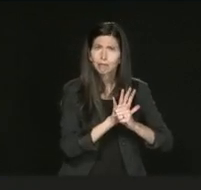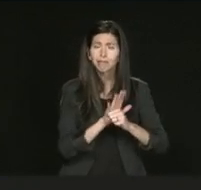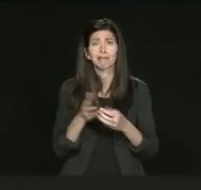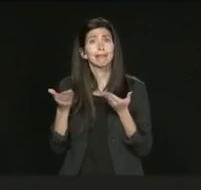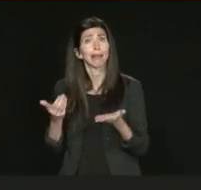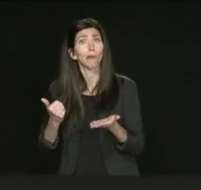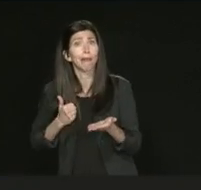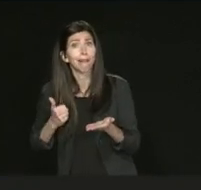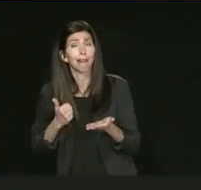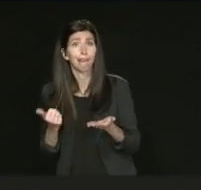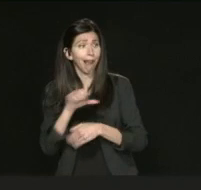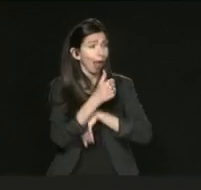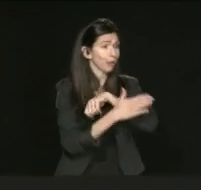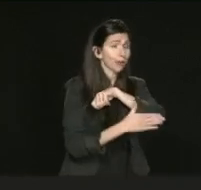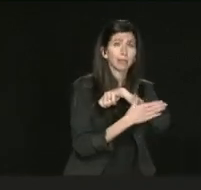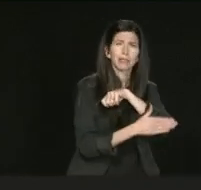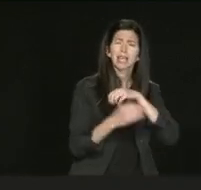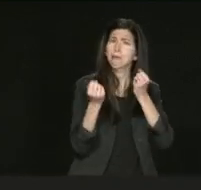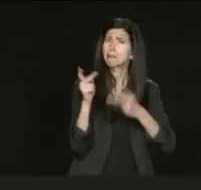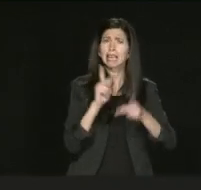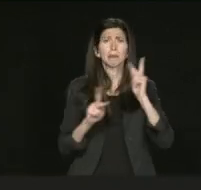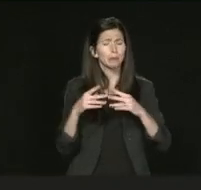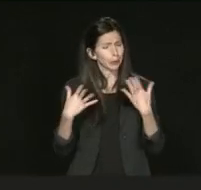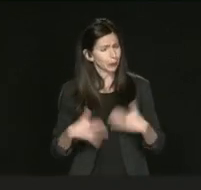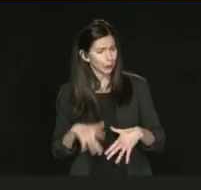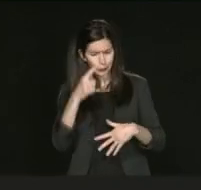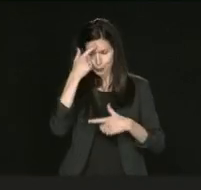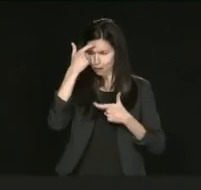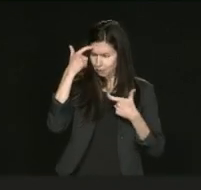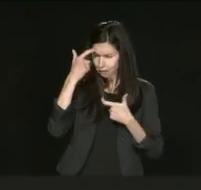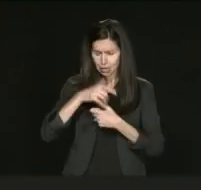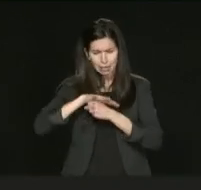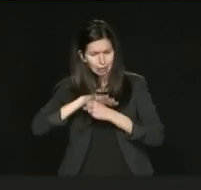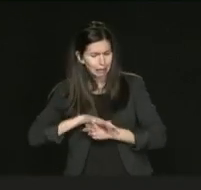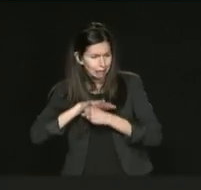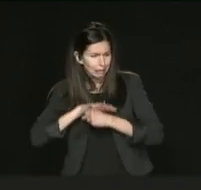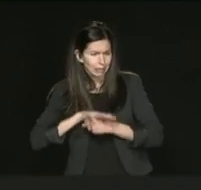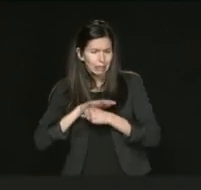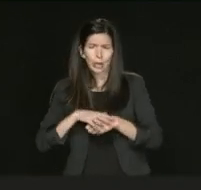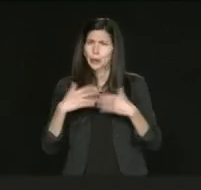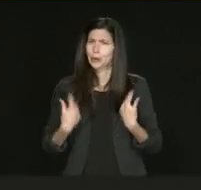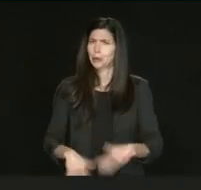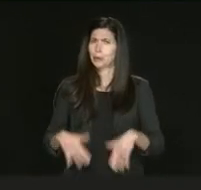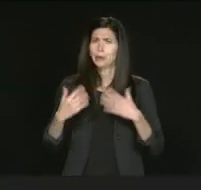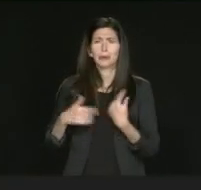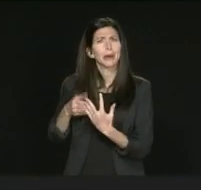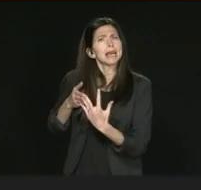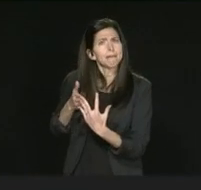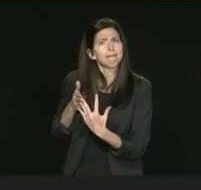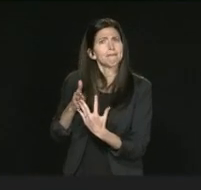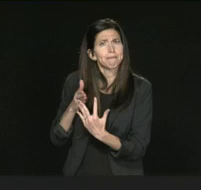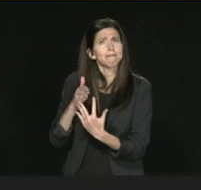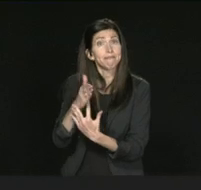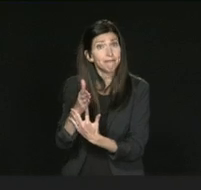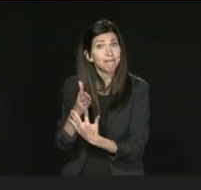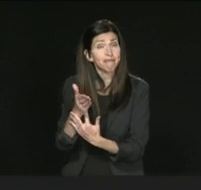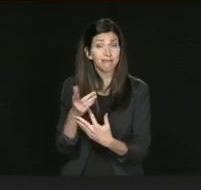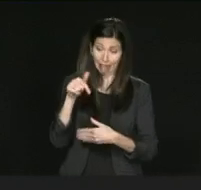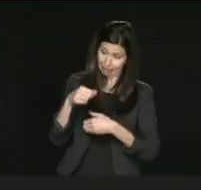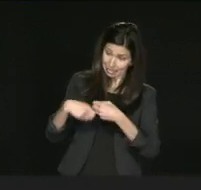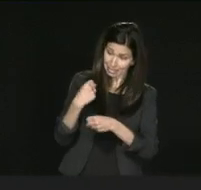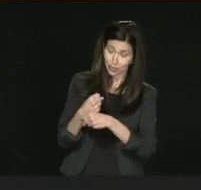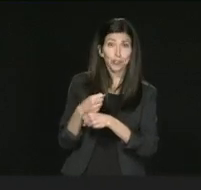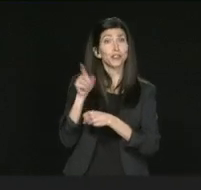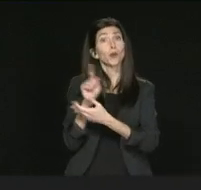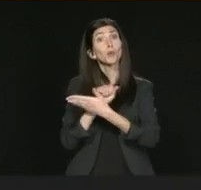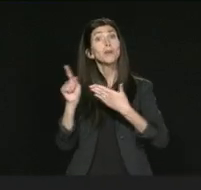all manner and scope during these long weeks. Fitting the theme for this year is social connection. We've said